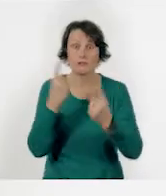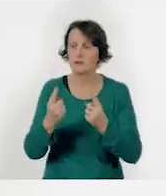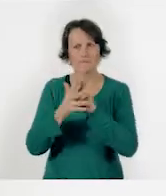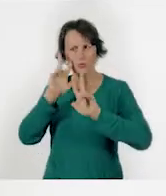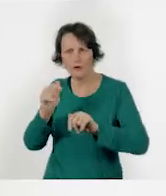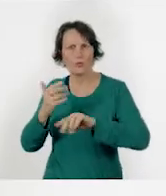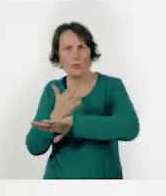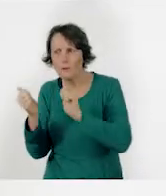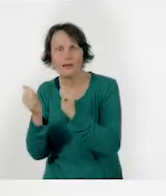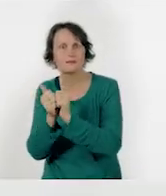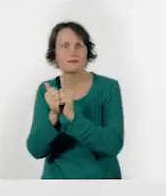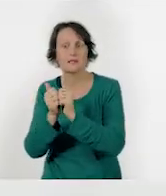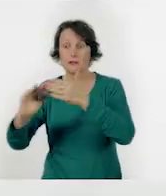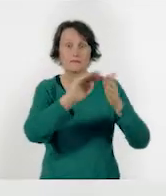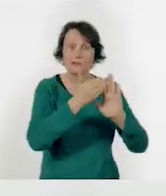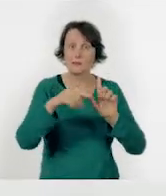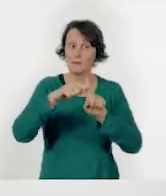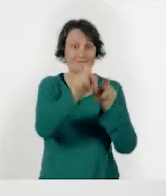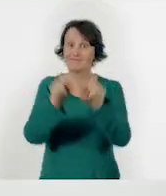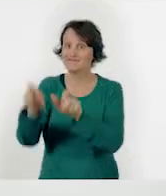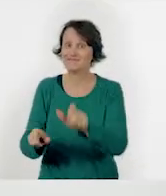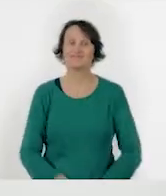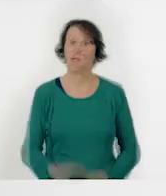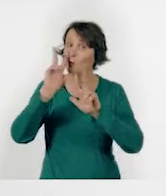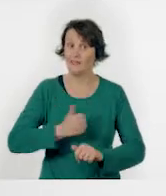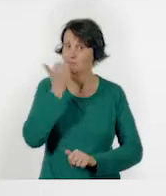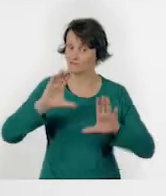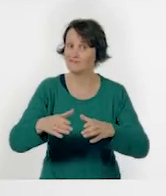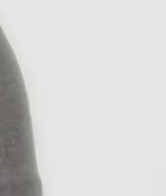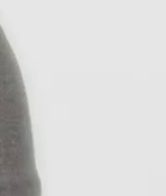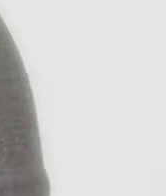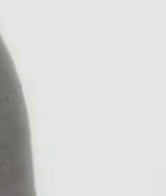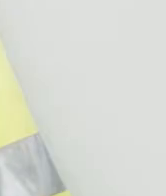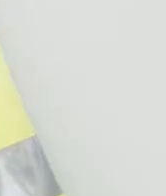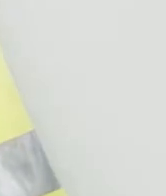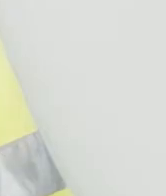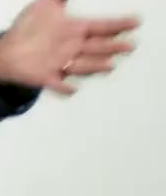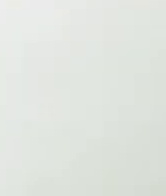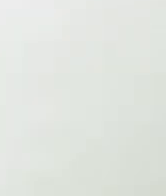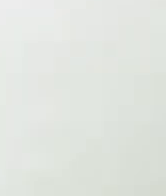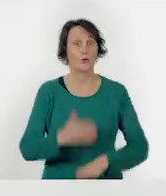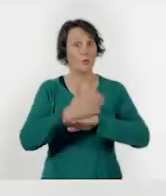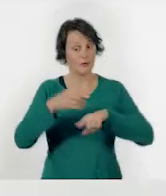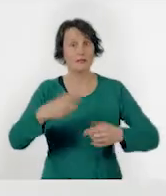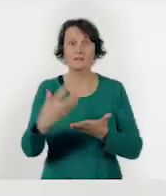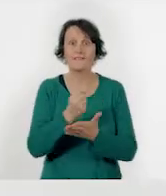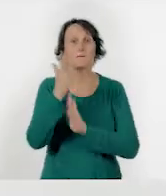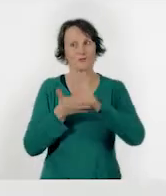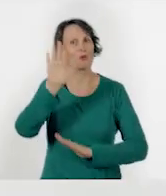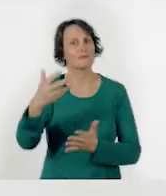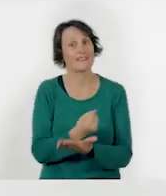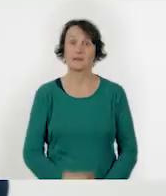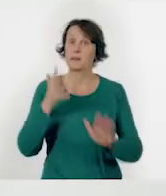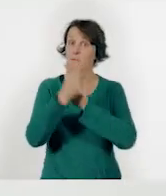each other means looking out for my colleagues. My customers. Our community. And our mob. It means everyone gets